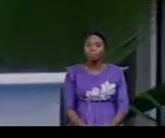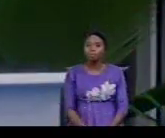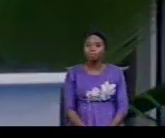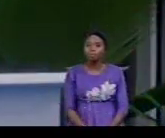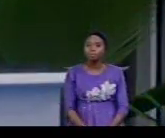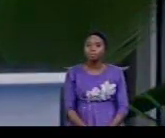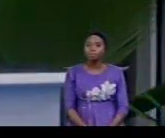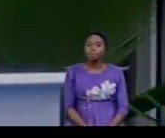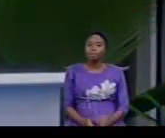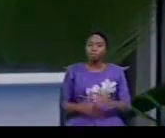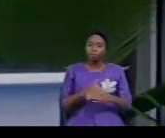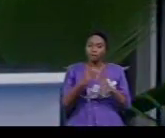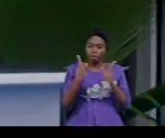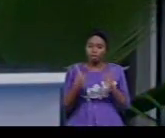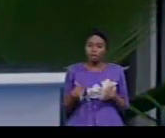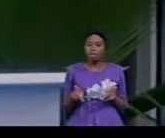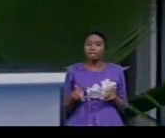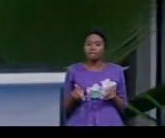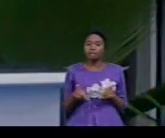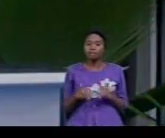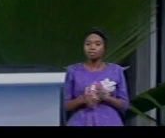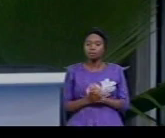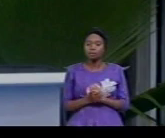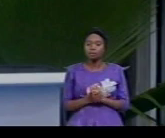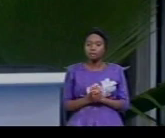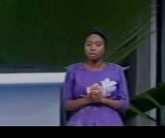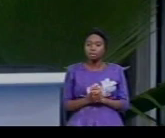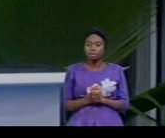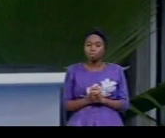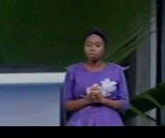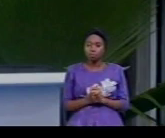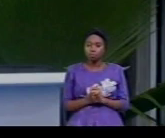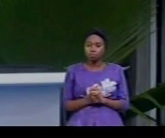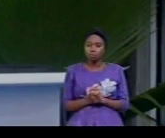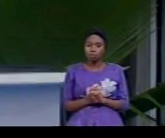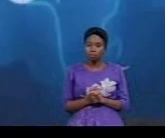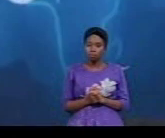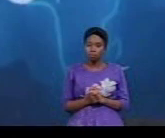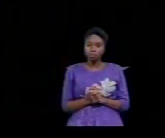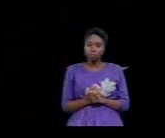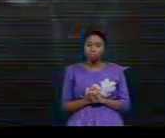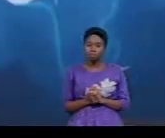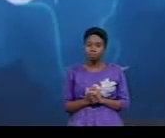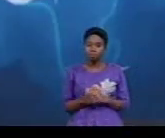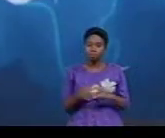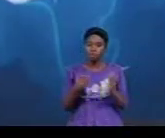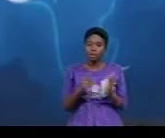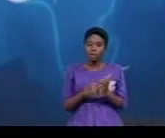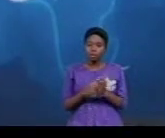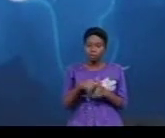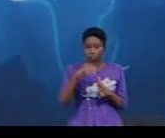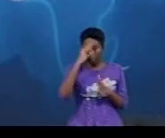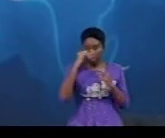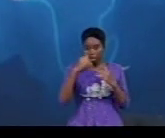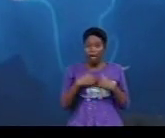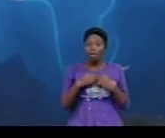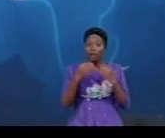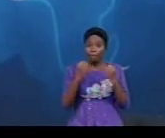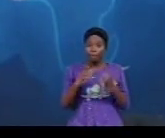Next person. Mr. Andrew had multiple septic spots with excruciating pain for